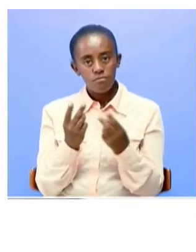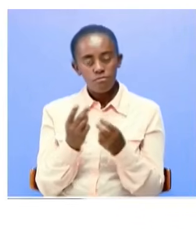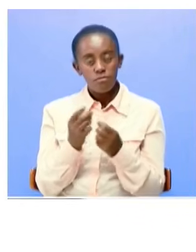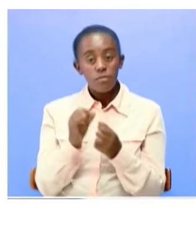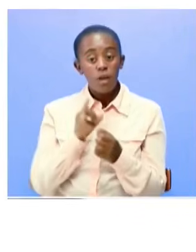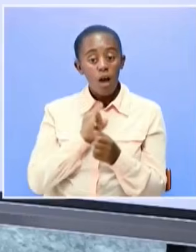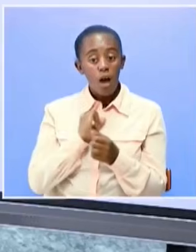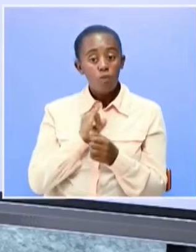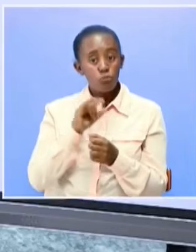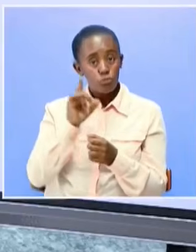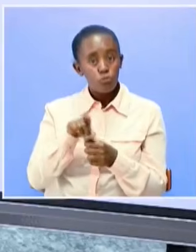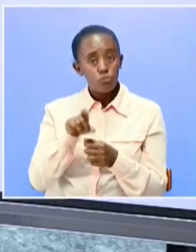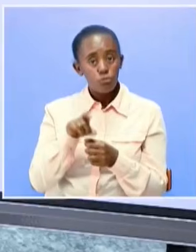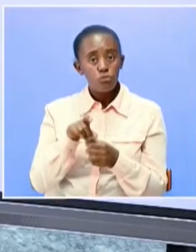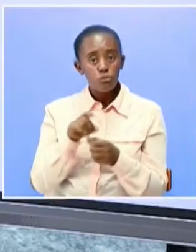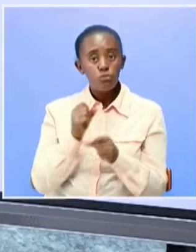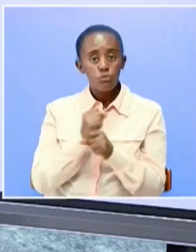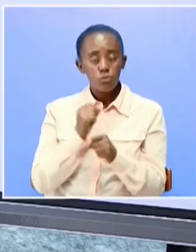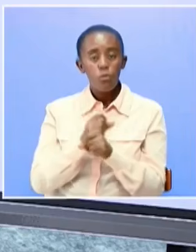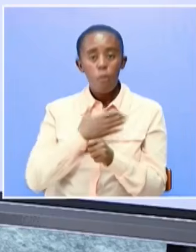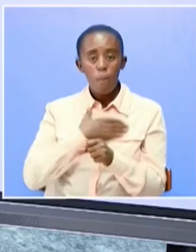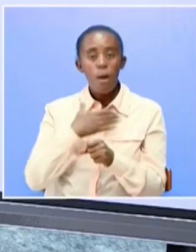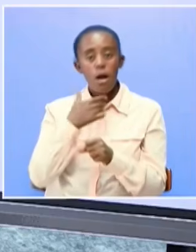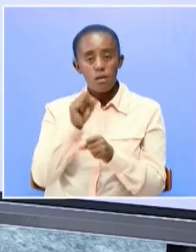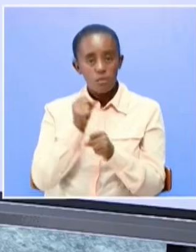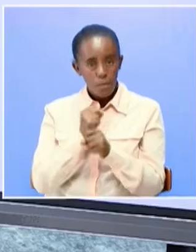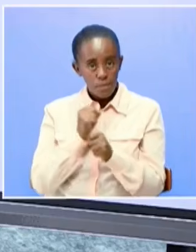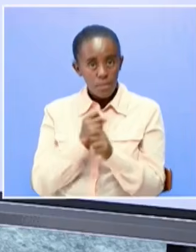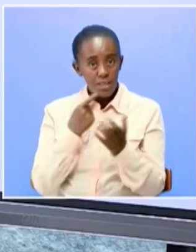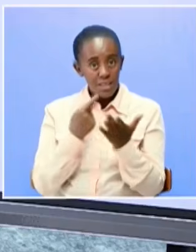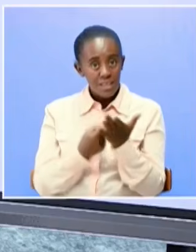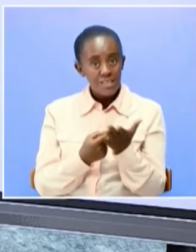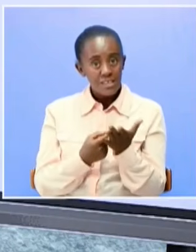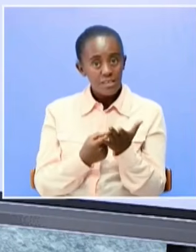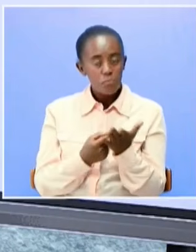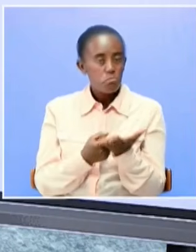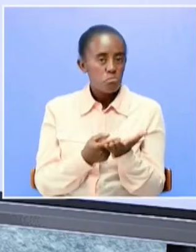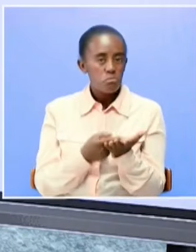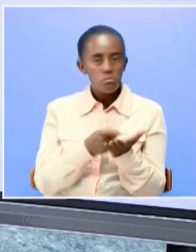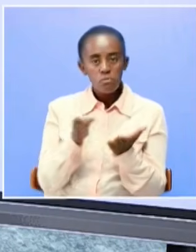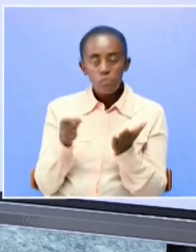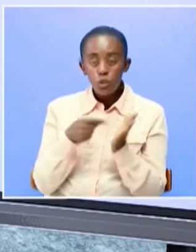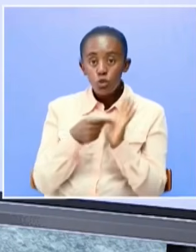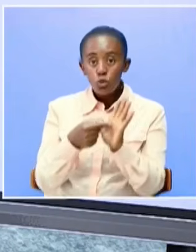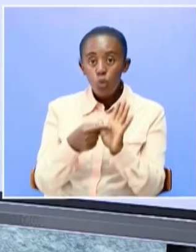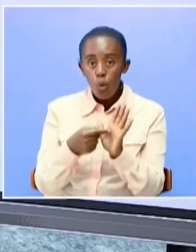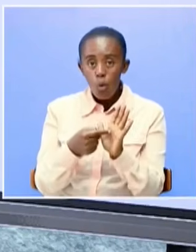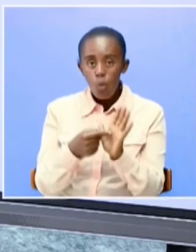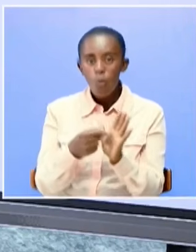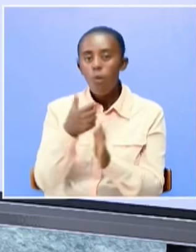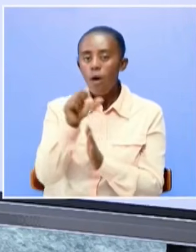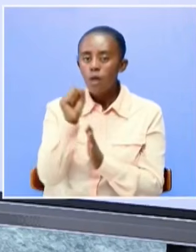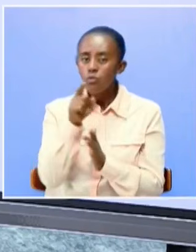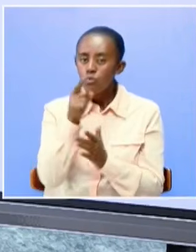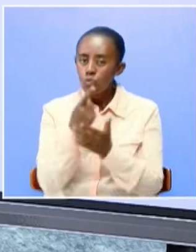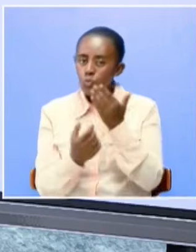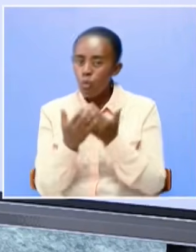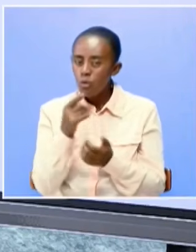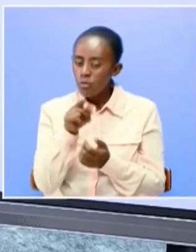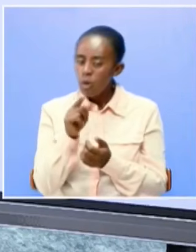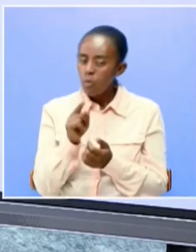I should do my assignment. When we say it, this means just it shows that what? As you're talking about